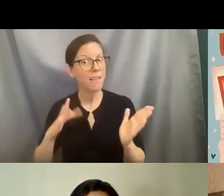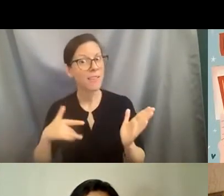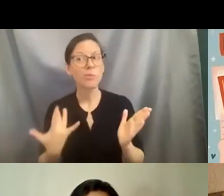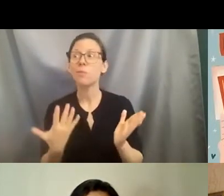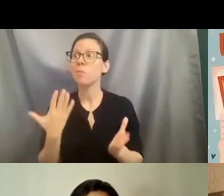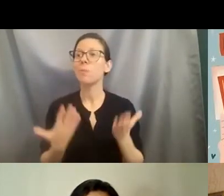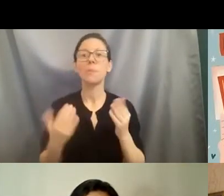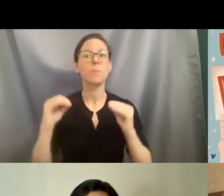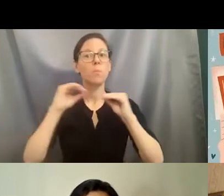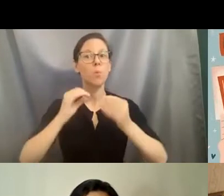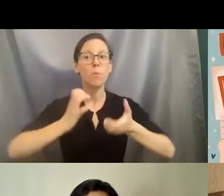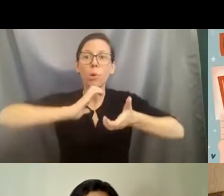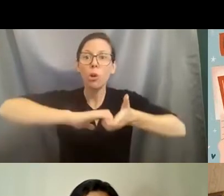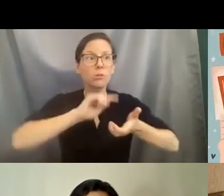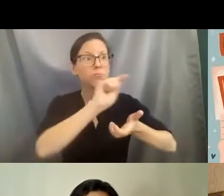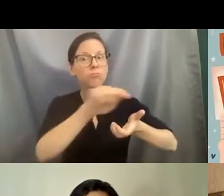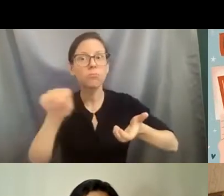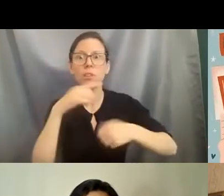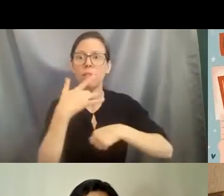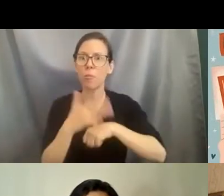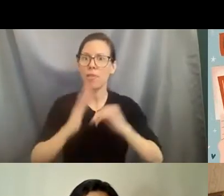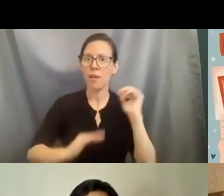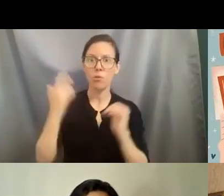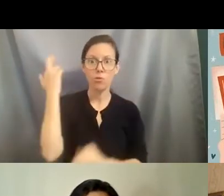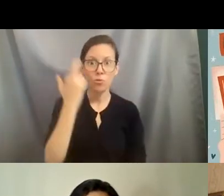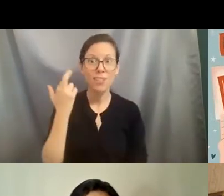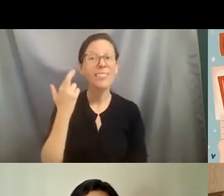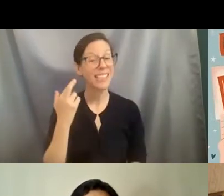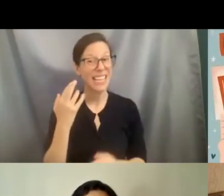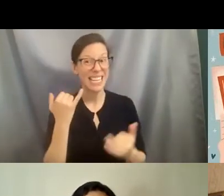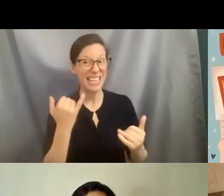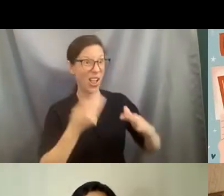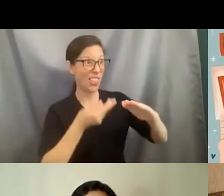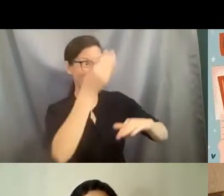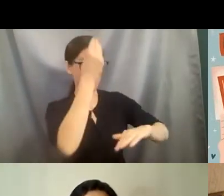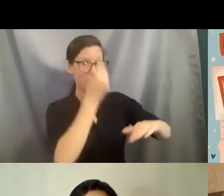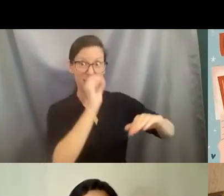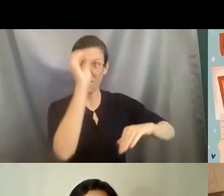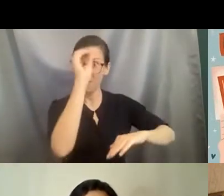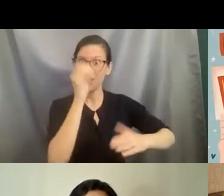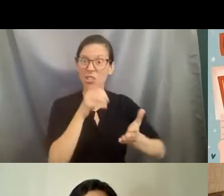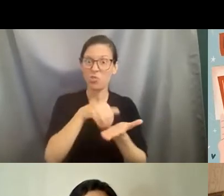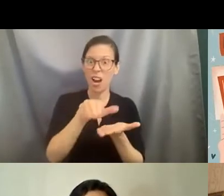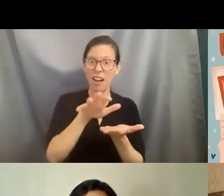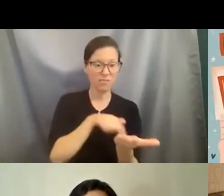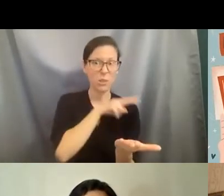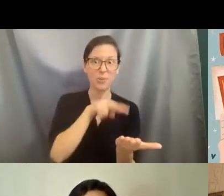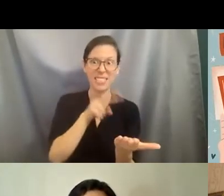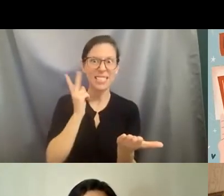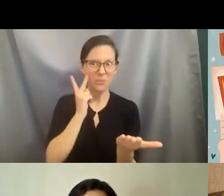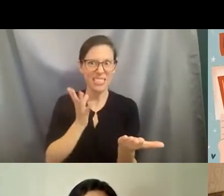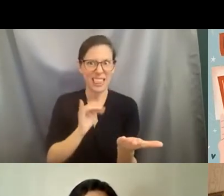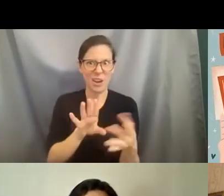more energy out there now that that draft opinion has been released. You know, there are two really